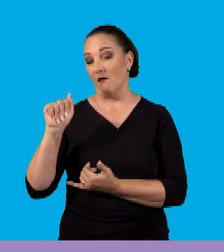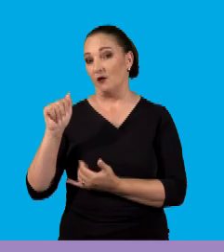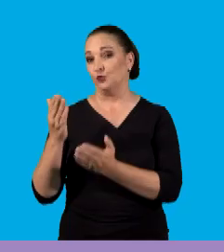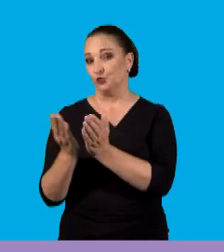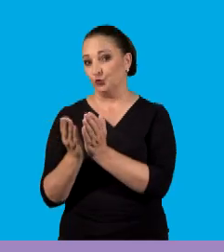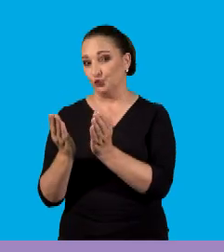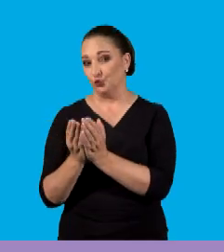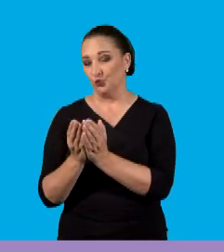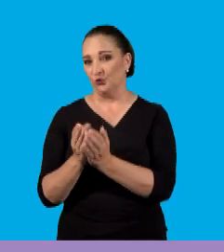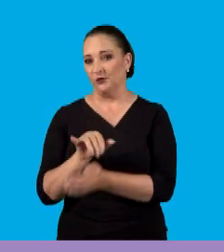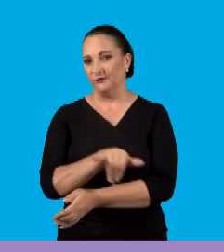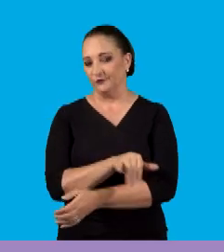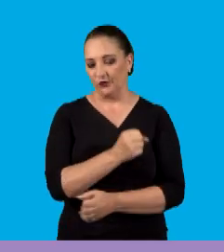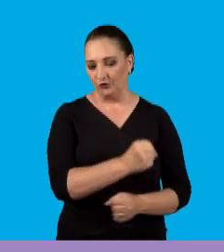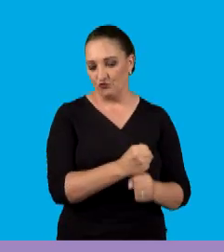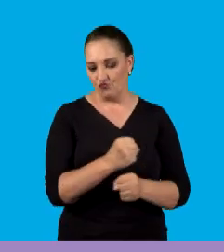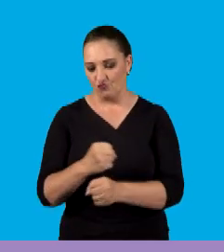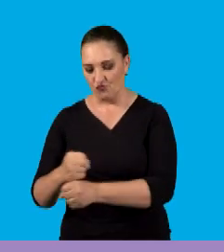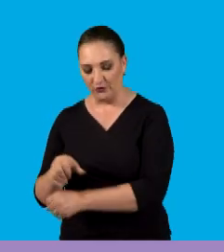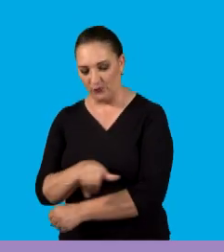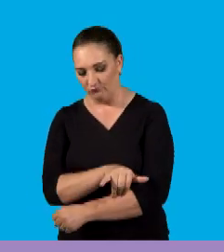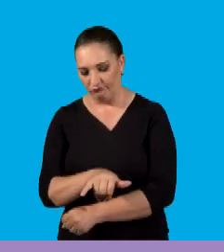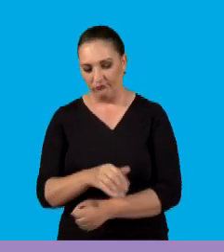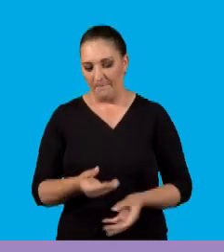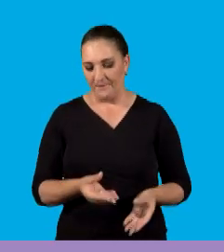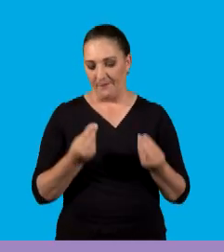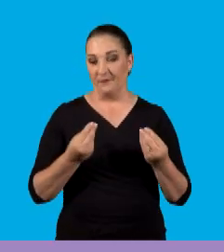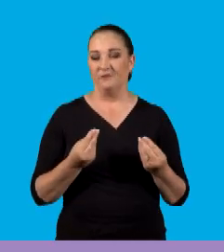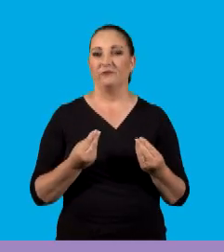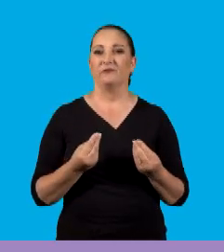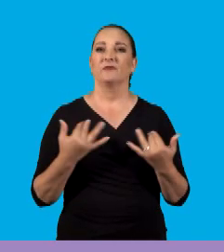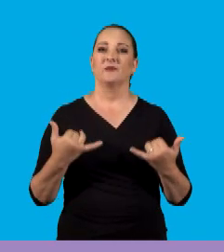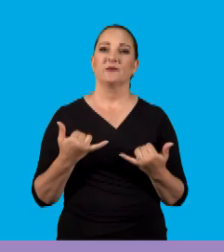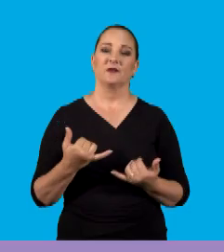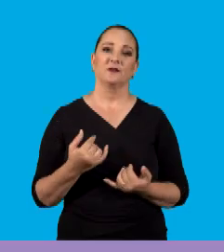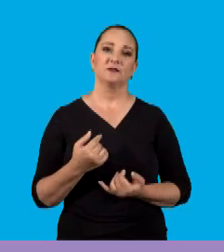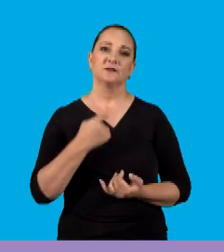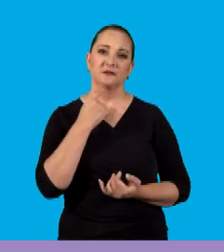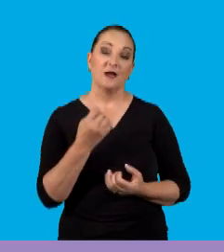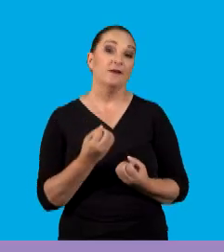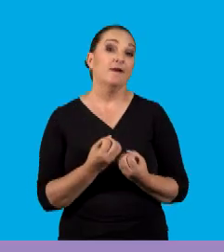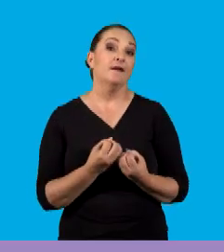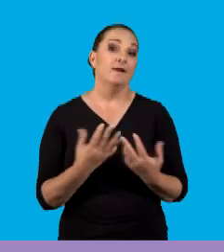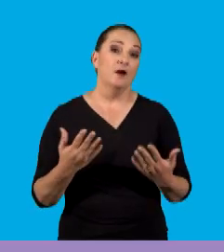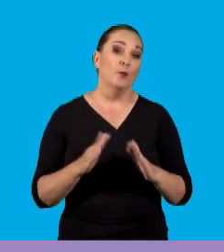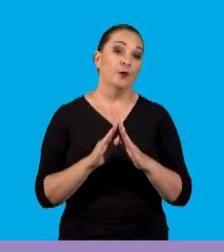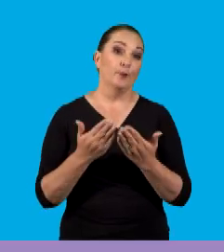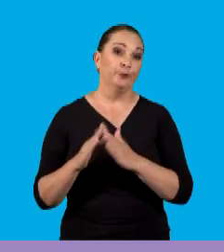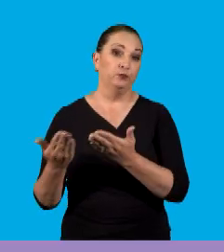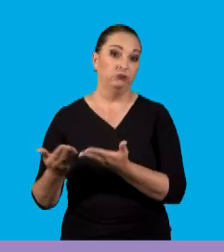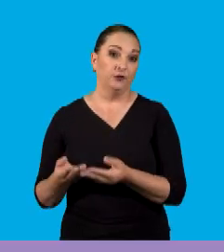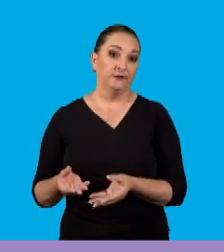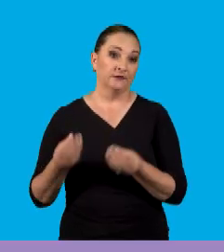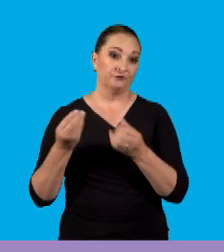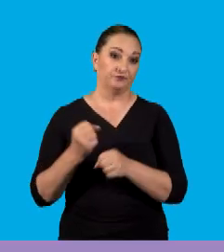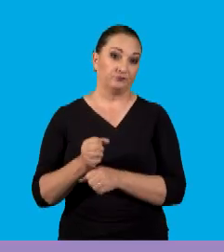grade, and answer the questions. Now, the first question there says, how many books were received by the